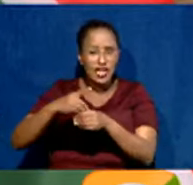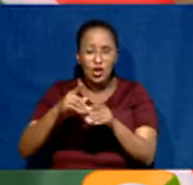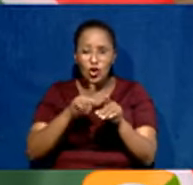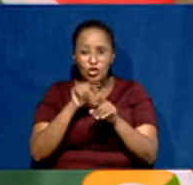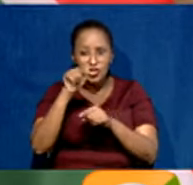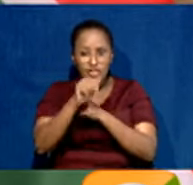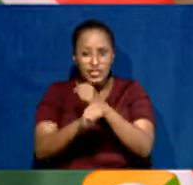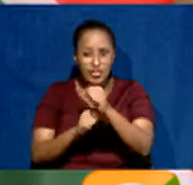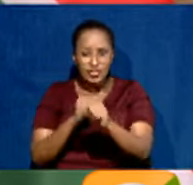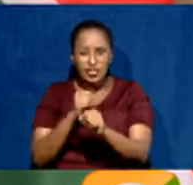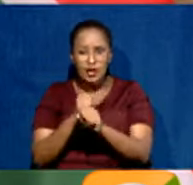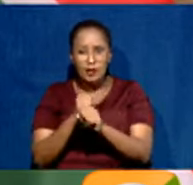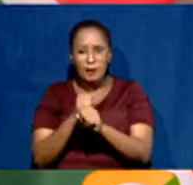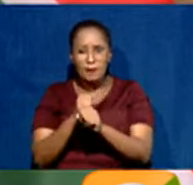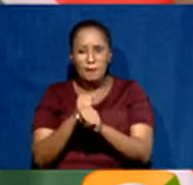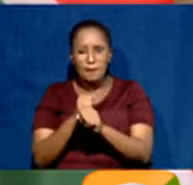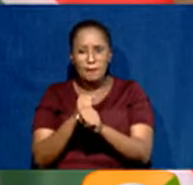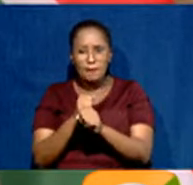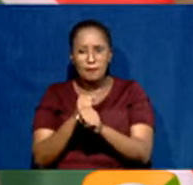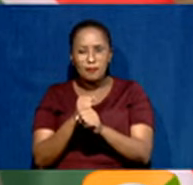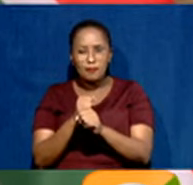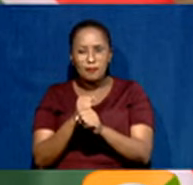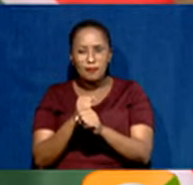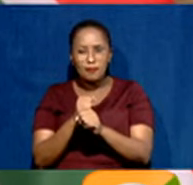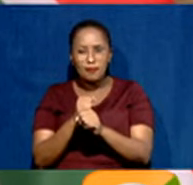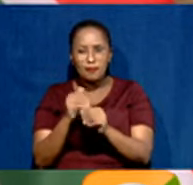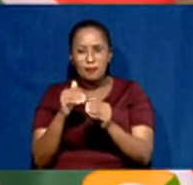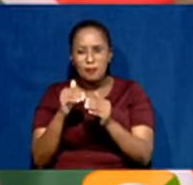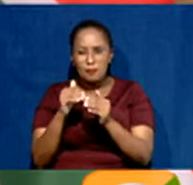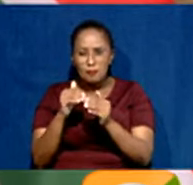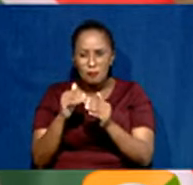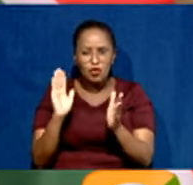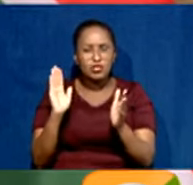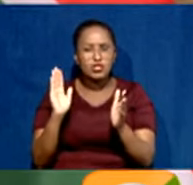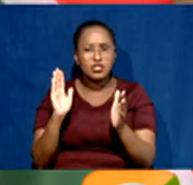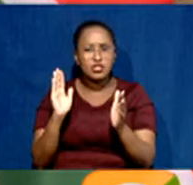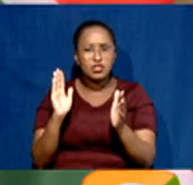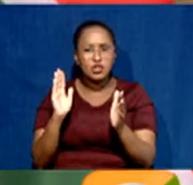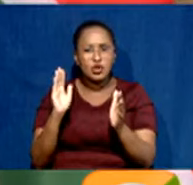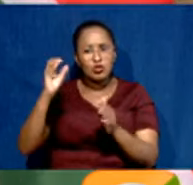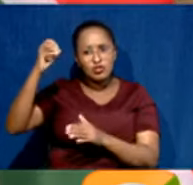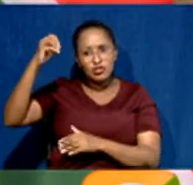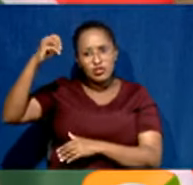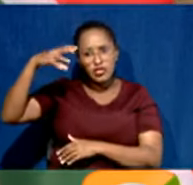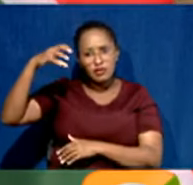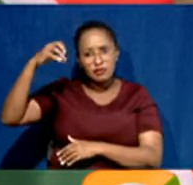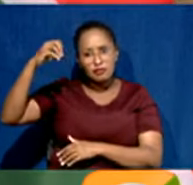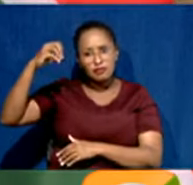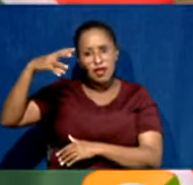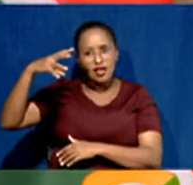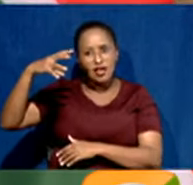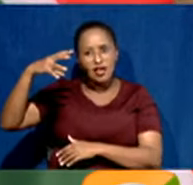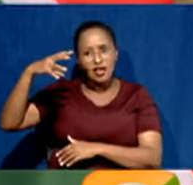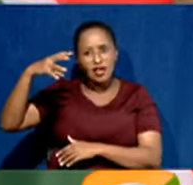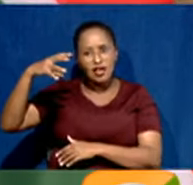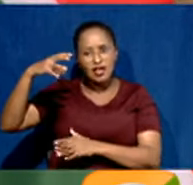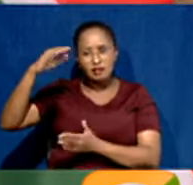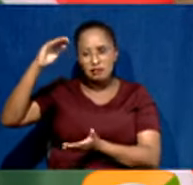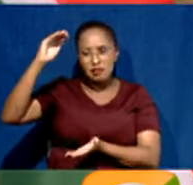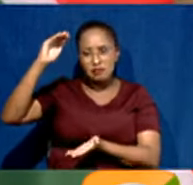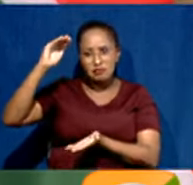year, most of our thermal energy electricity generation has gone